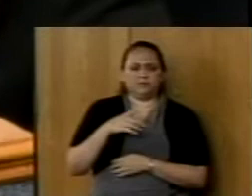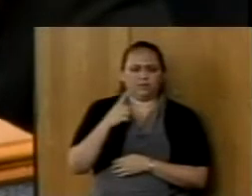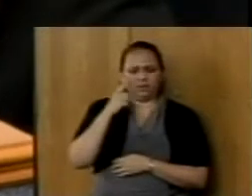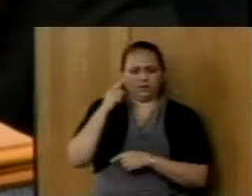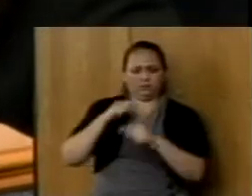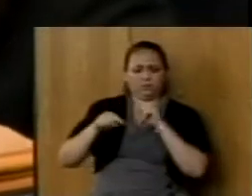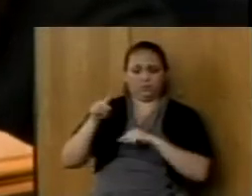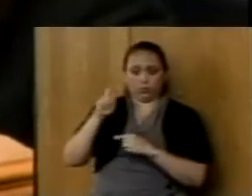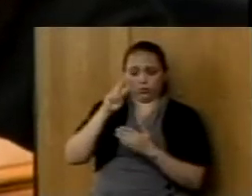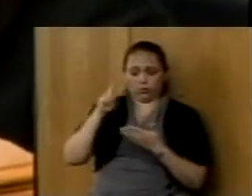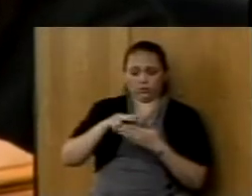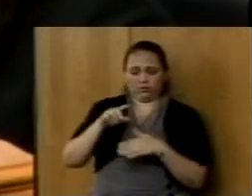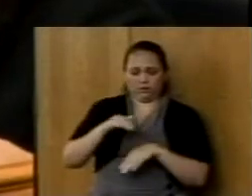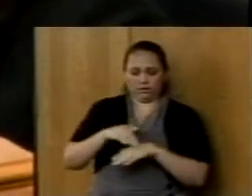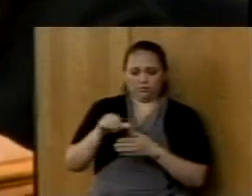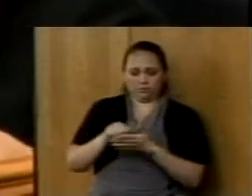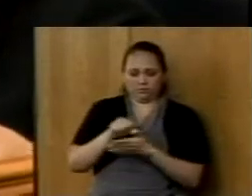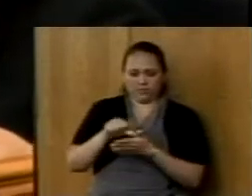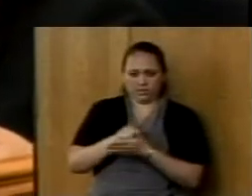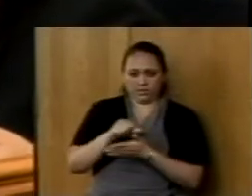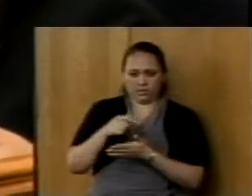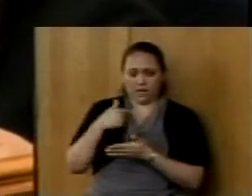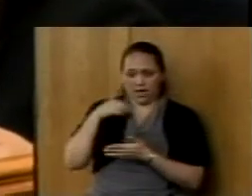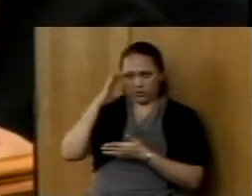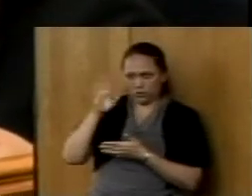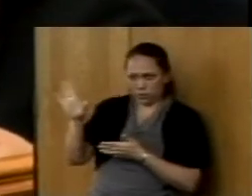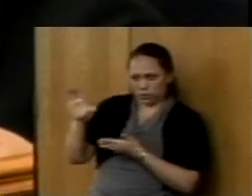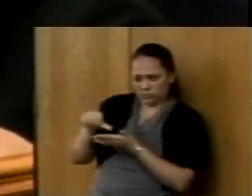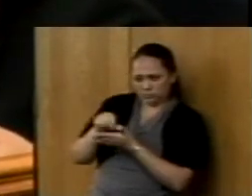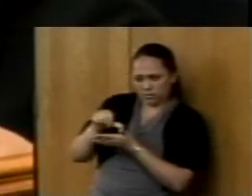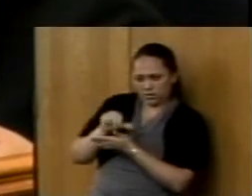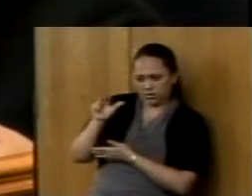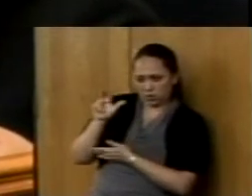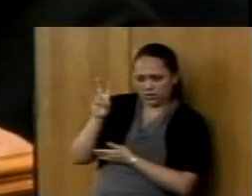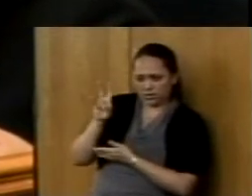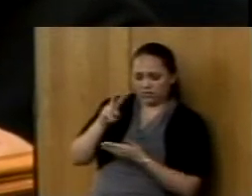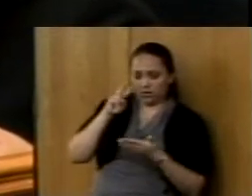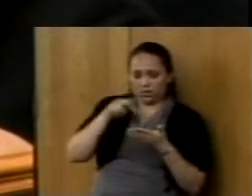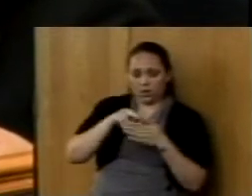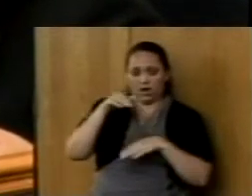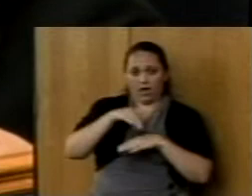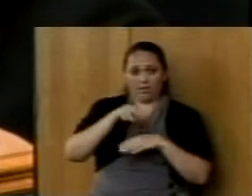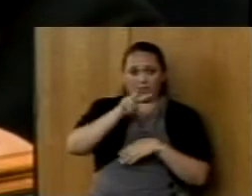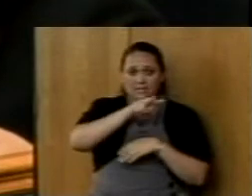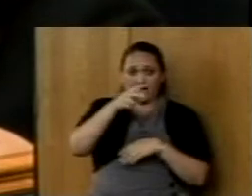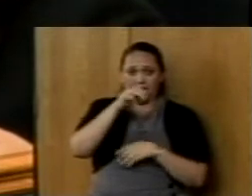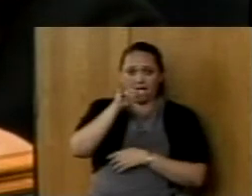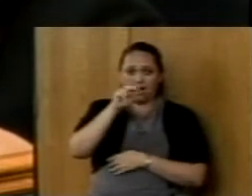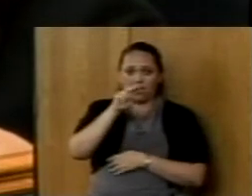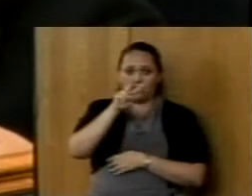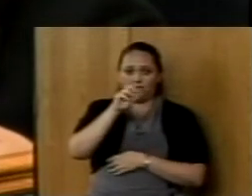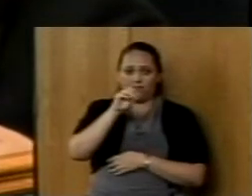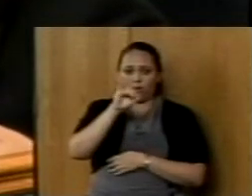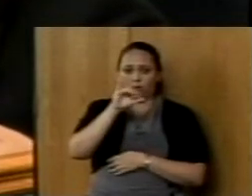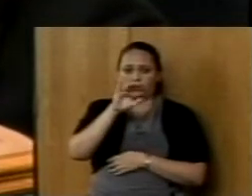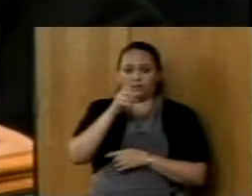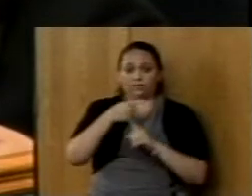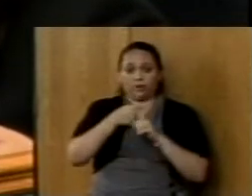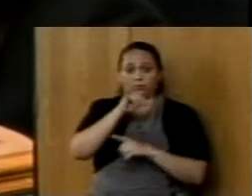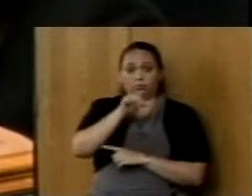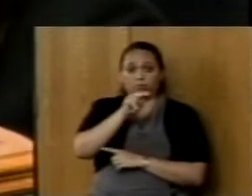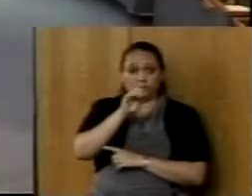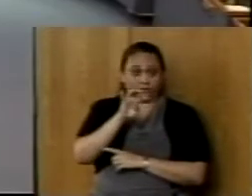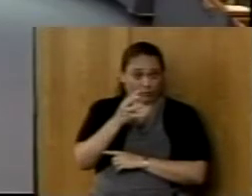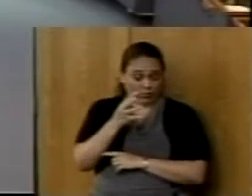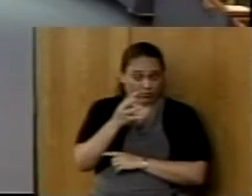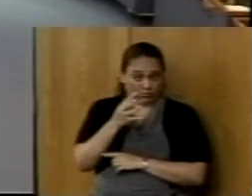looking at page, I know you have a page 37, but I guess you're looking at the second invoice there from June 4th. Is